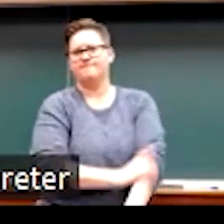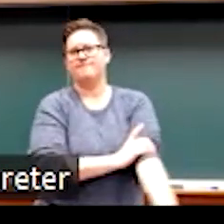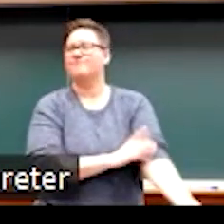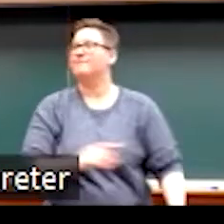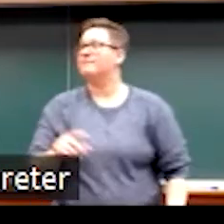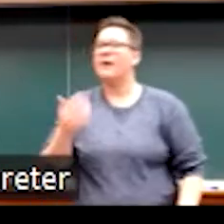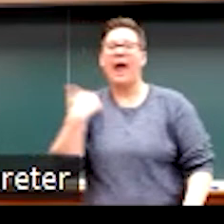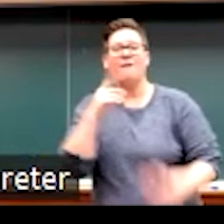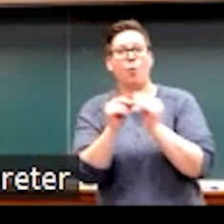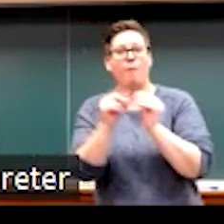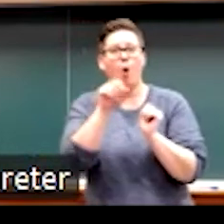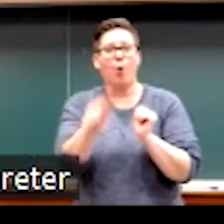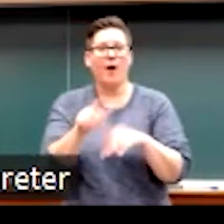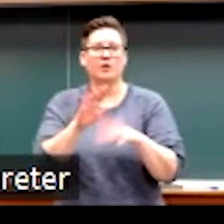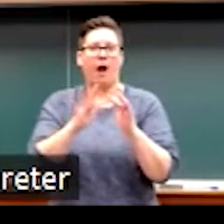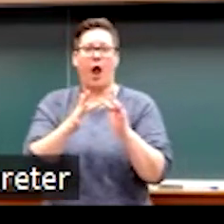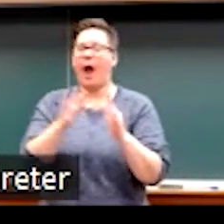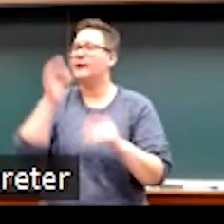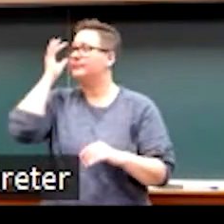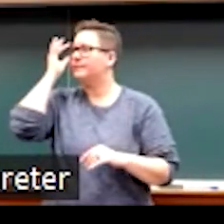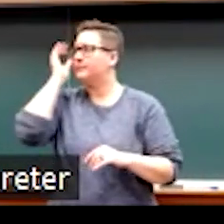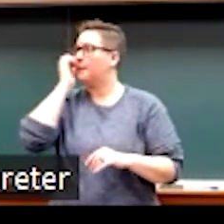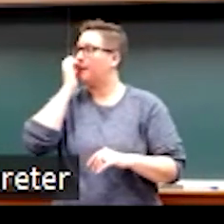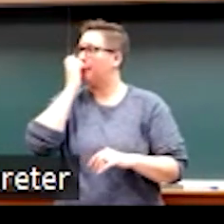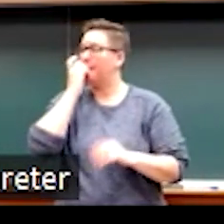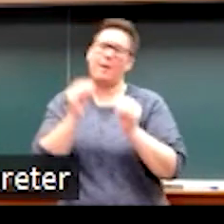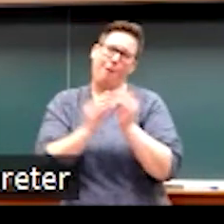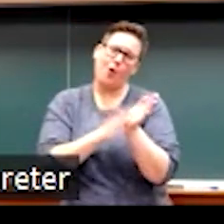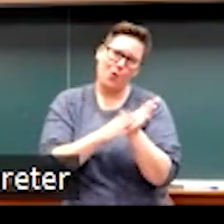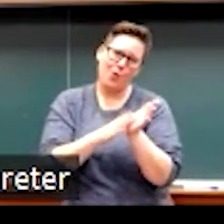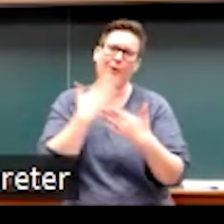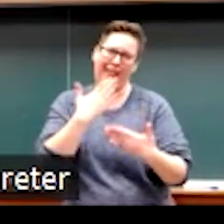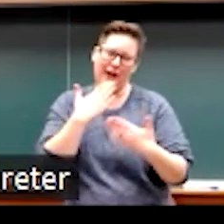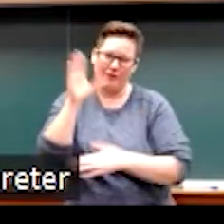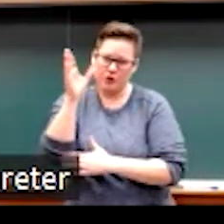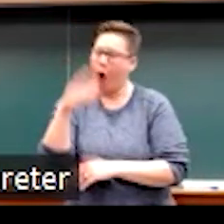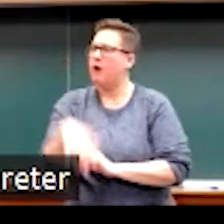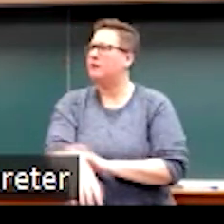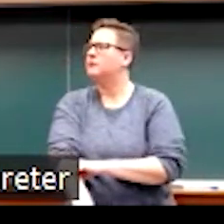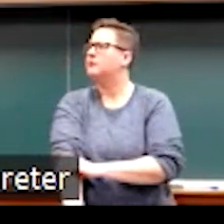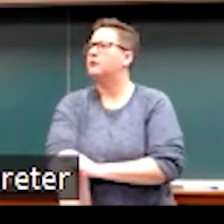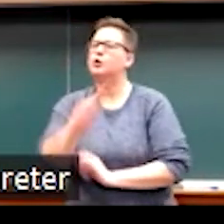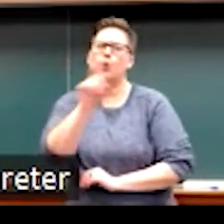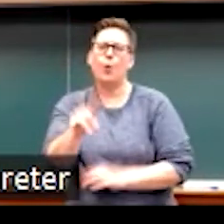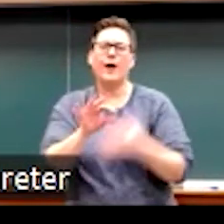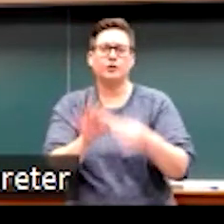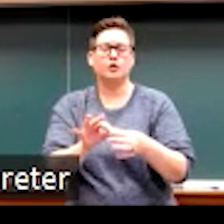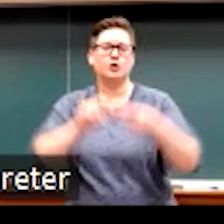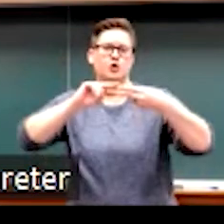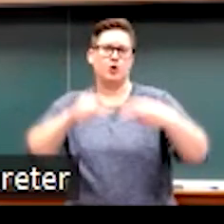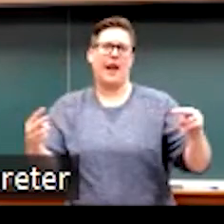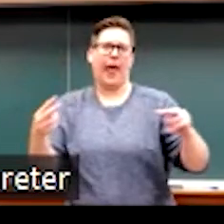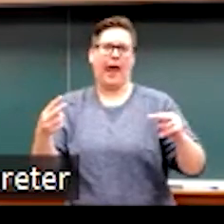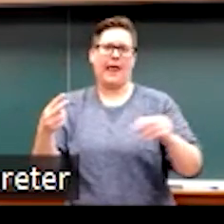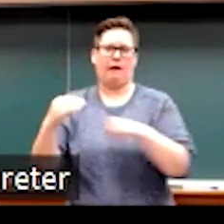Thank you. I do have one more question from online, and more kudos and appreciation for your talk. This question is about genetically